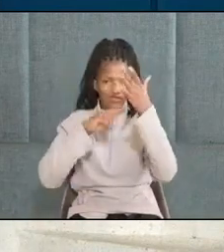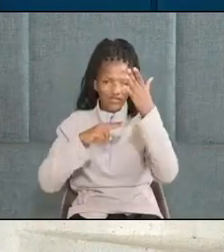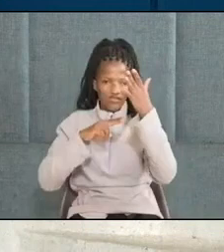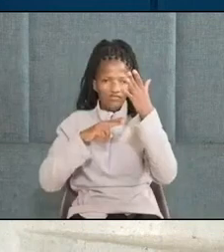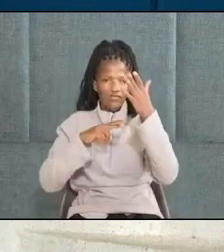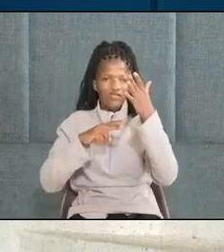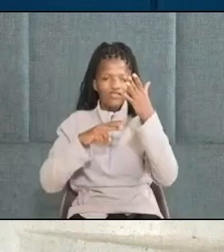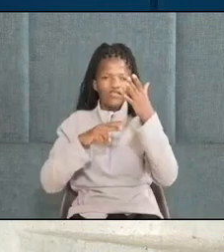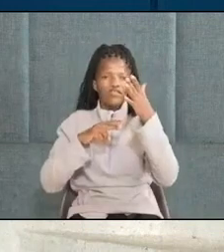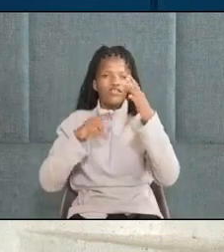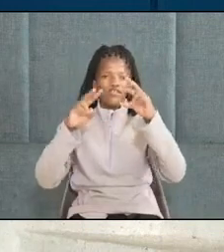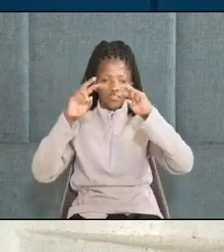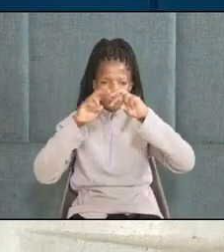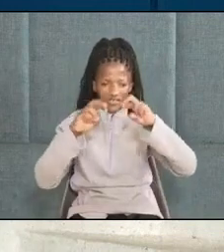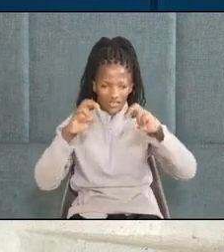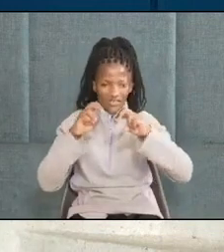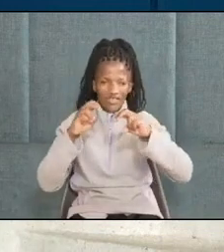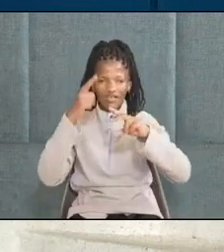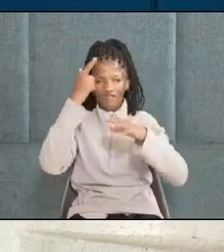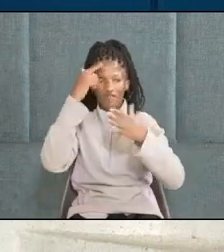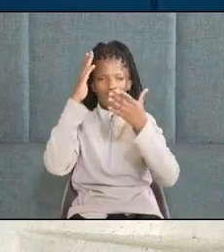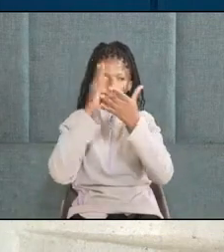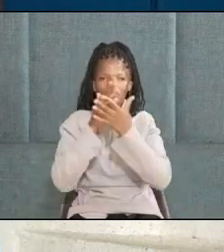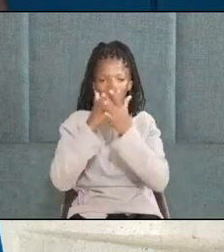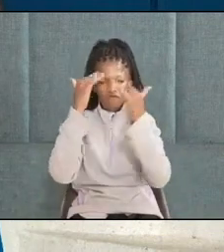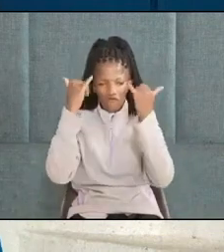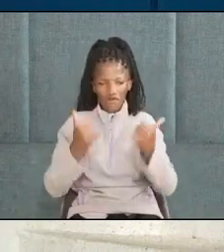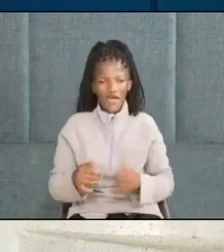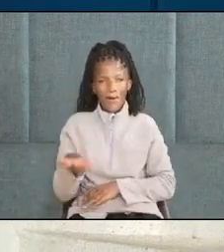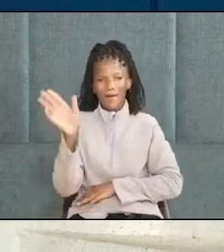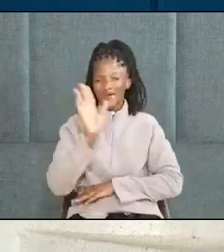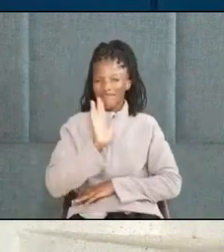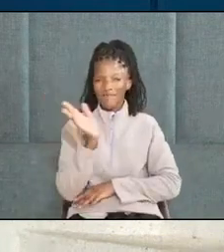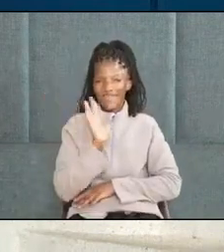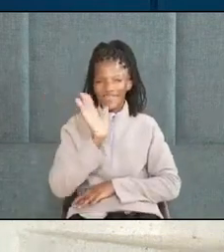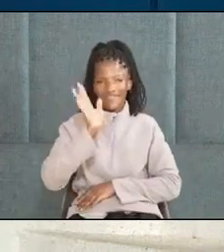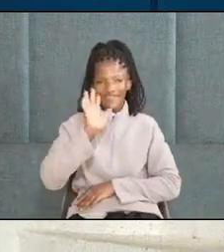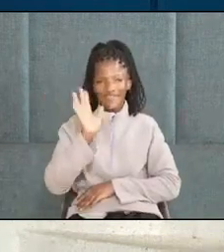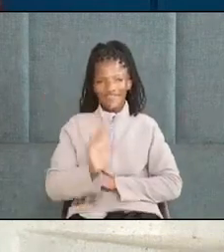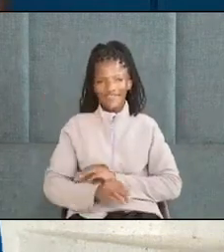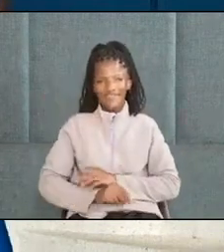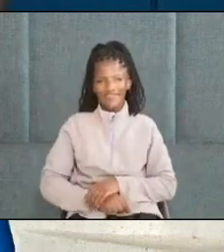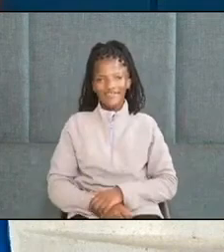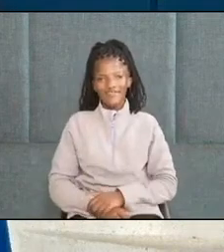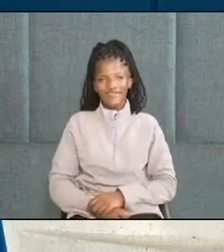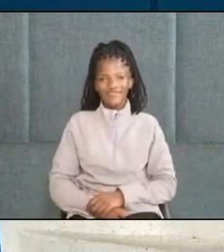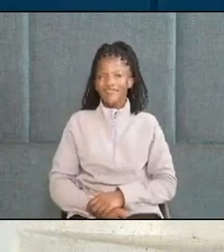A Seeker for Truth. For now, Bye.